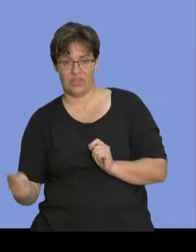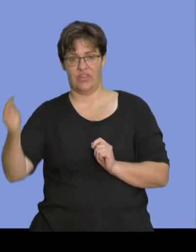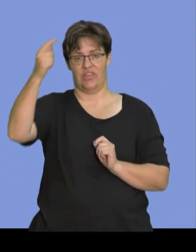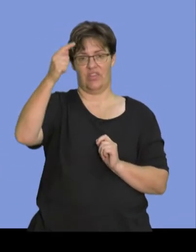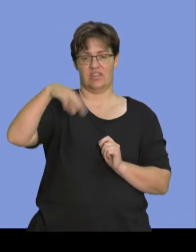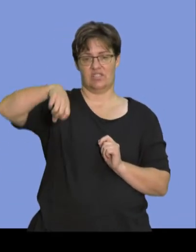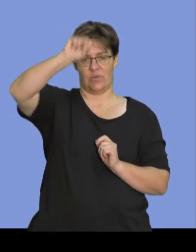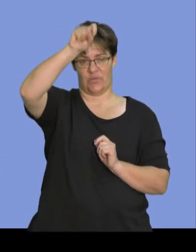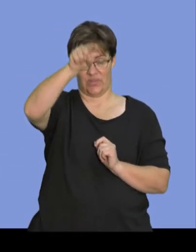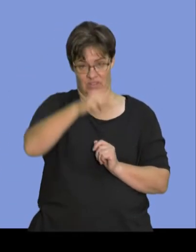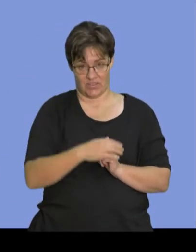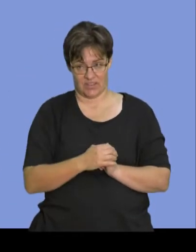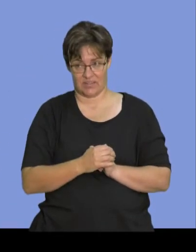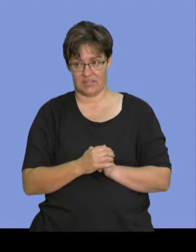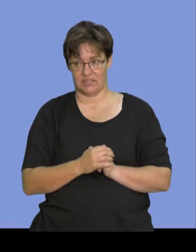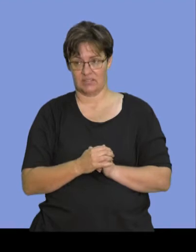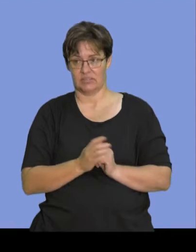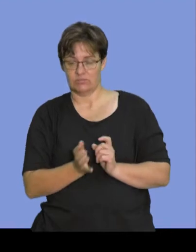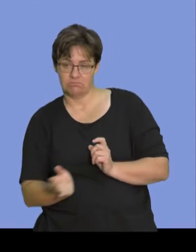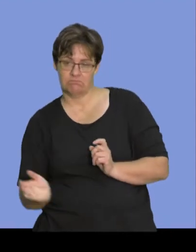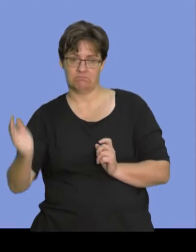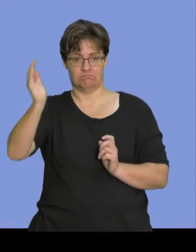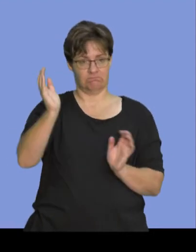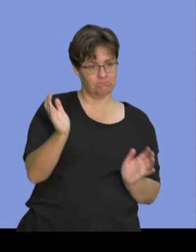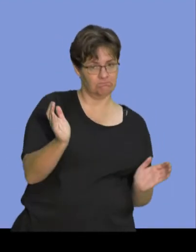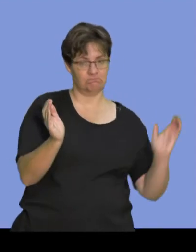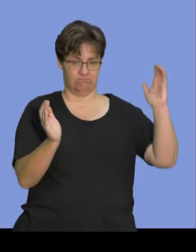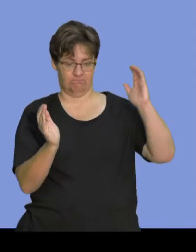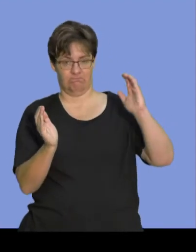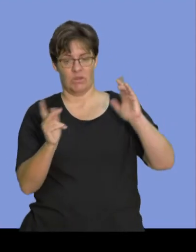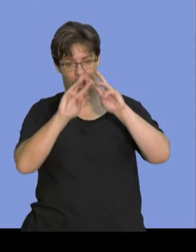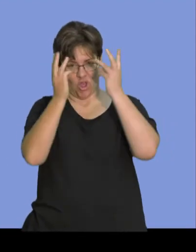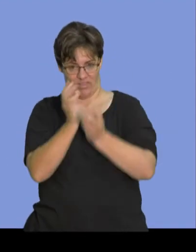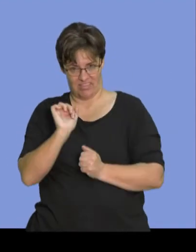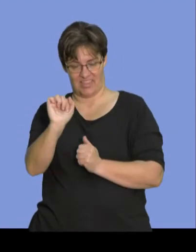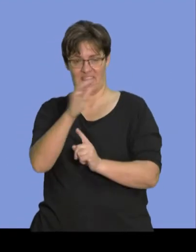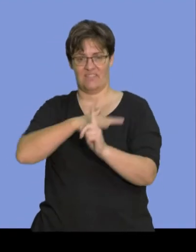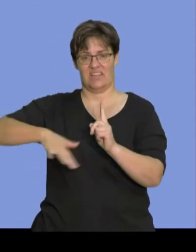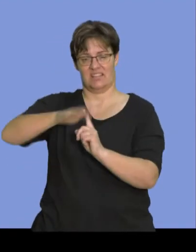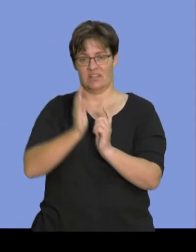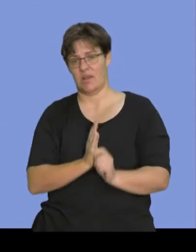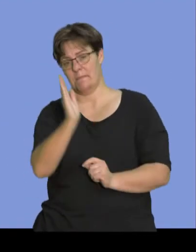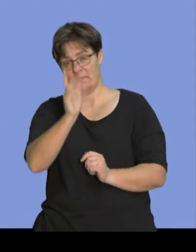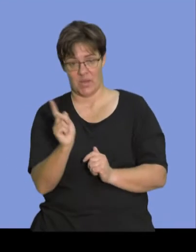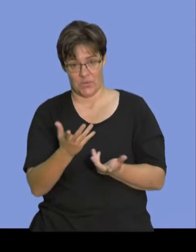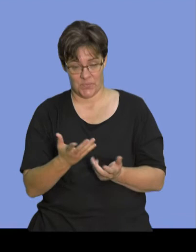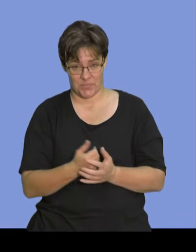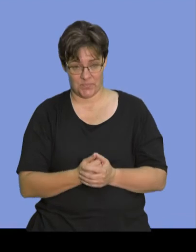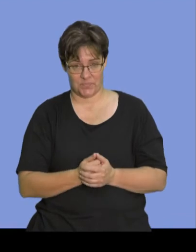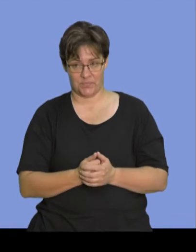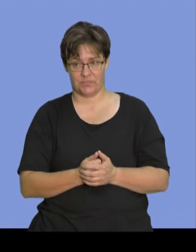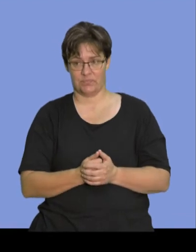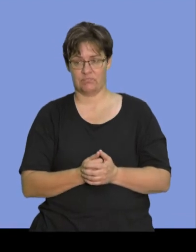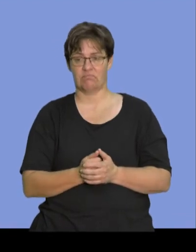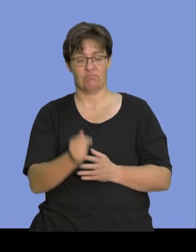to south. That's the direction of the Earth's magnetic field as it is portrayed. Okay, right.